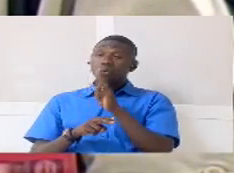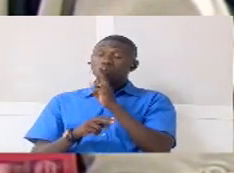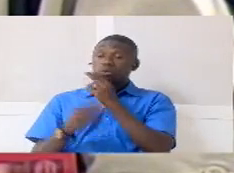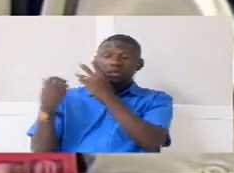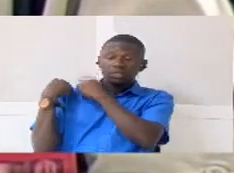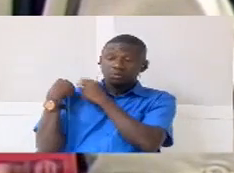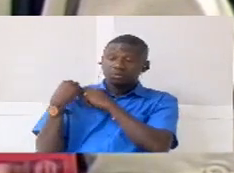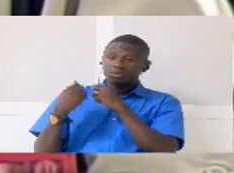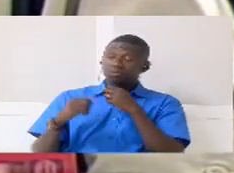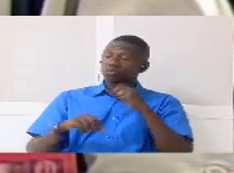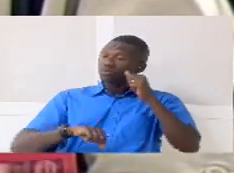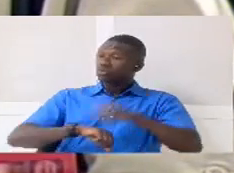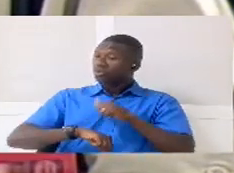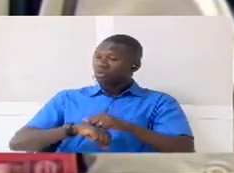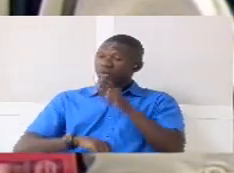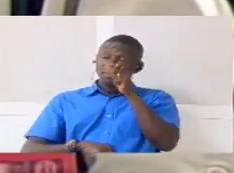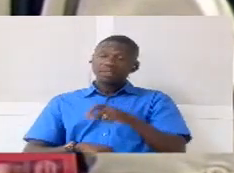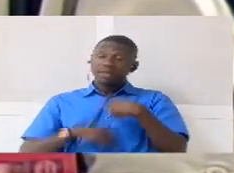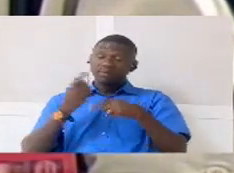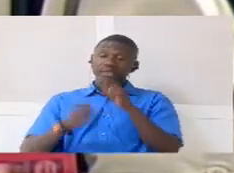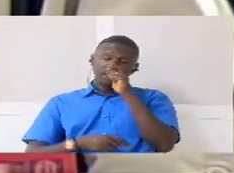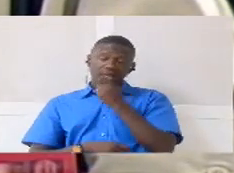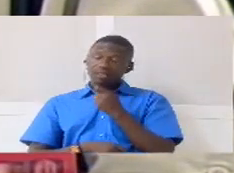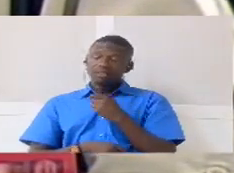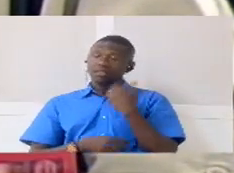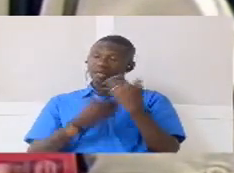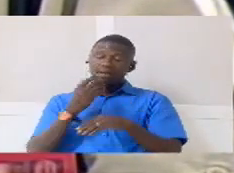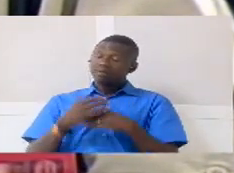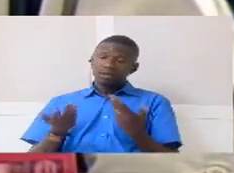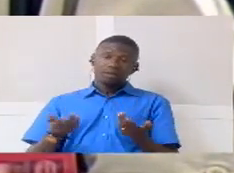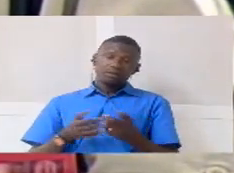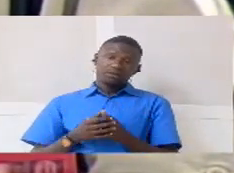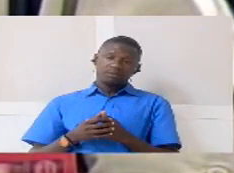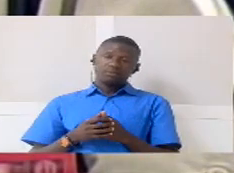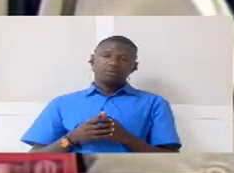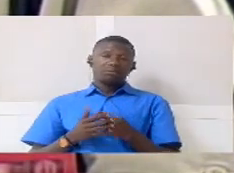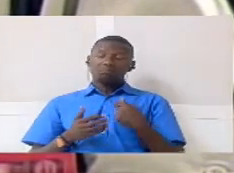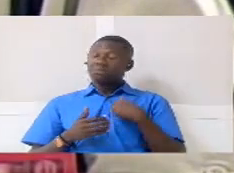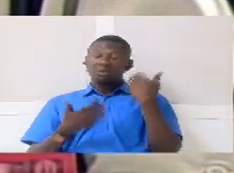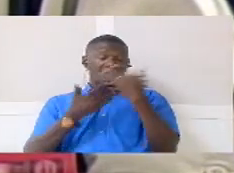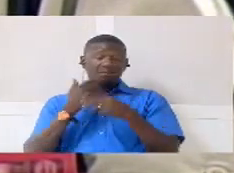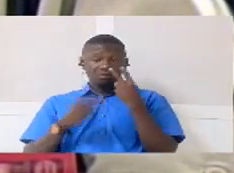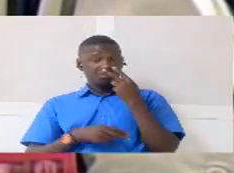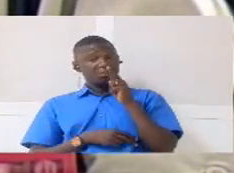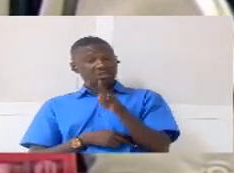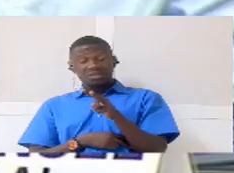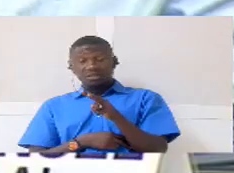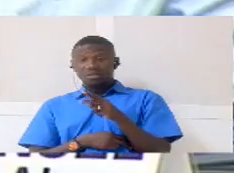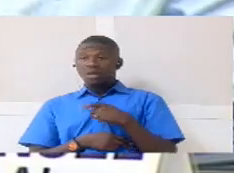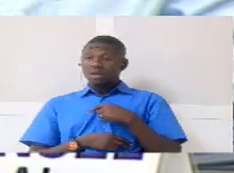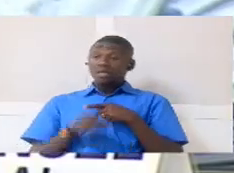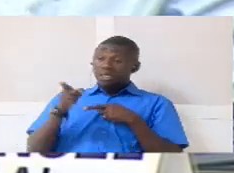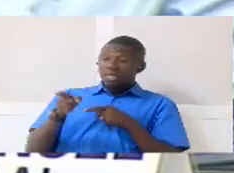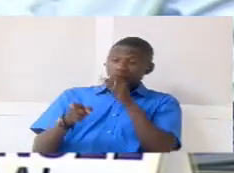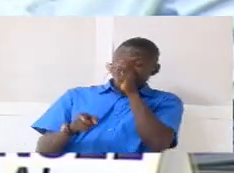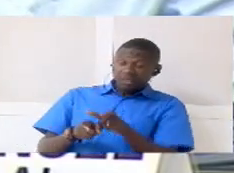kalamura. I have never seen any officer that has been accused or even charged for the death of any prisoner. I have never seen that. So the first part